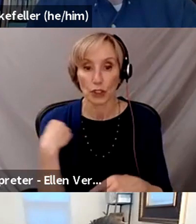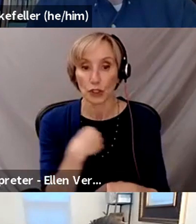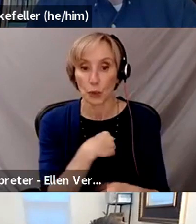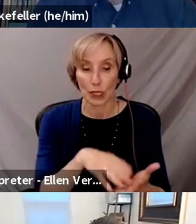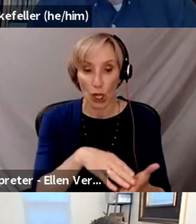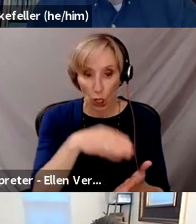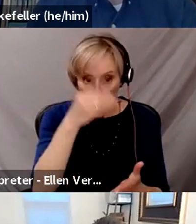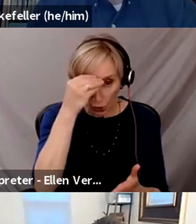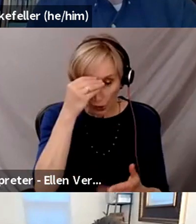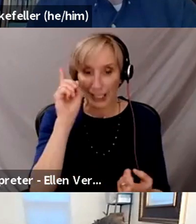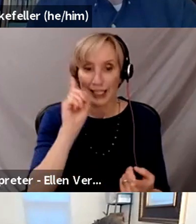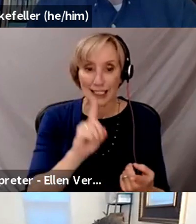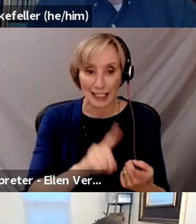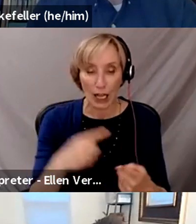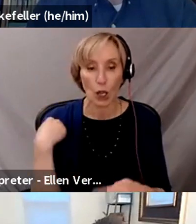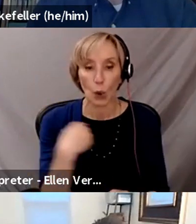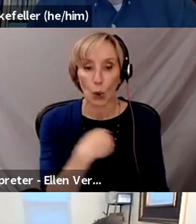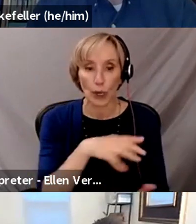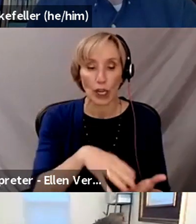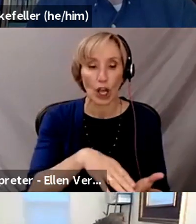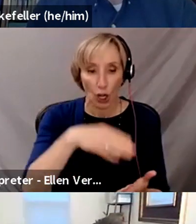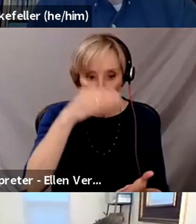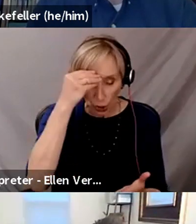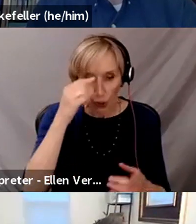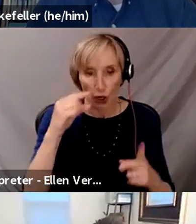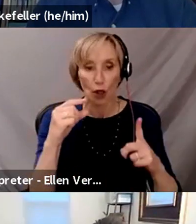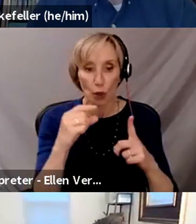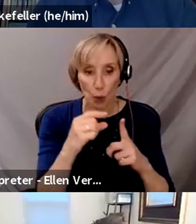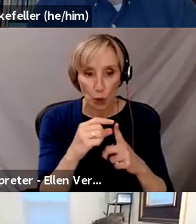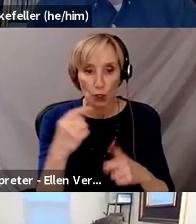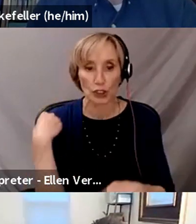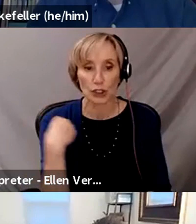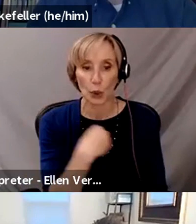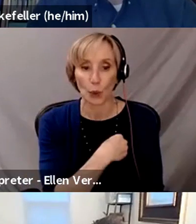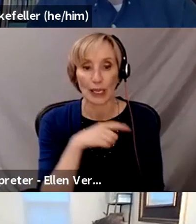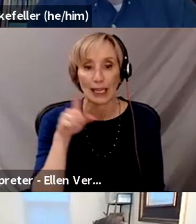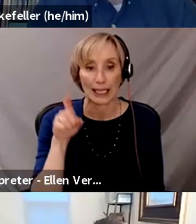mean. And I would just want them to take that statement to heart.